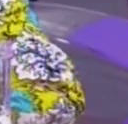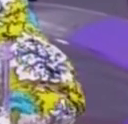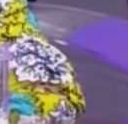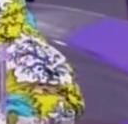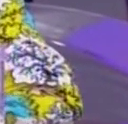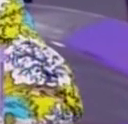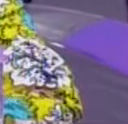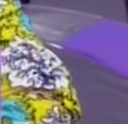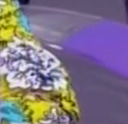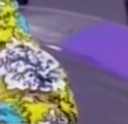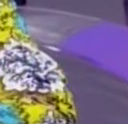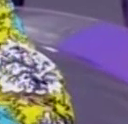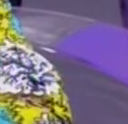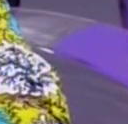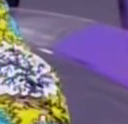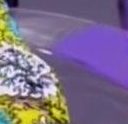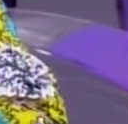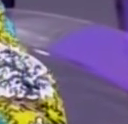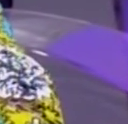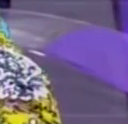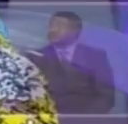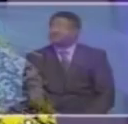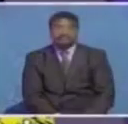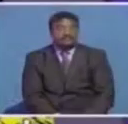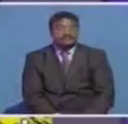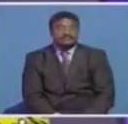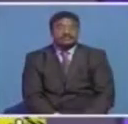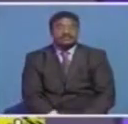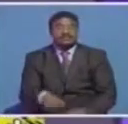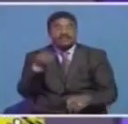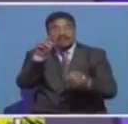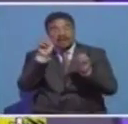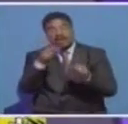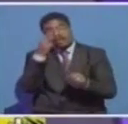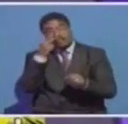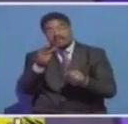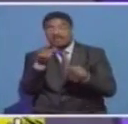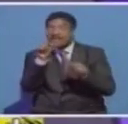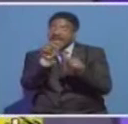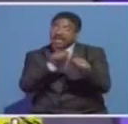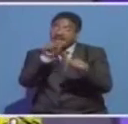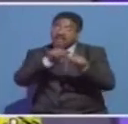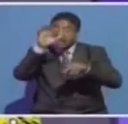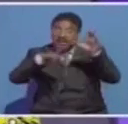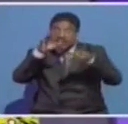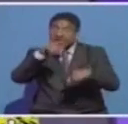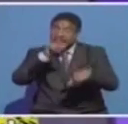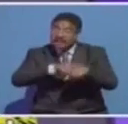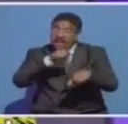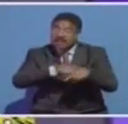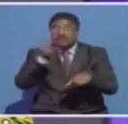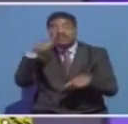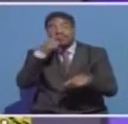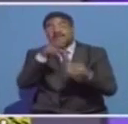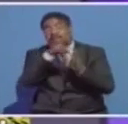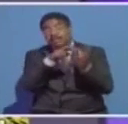bridge is washed away. So regular maintenance is That's a common feature now that you see every rainy season. You have to get a report that the bridge